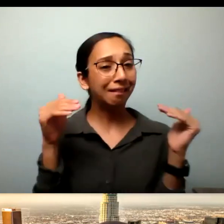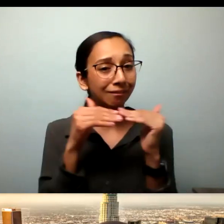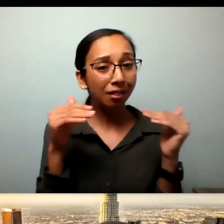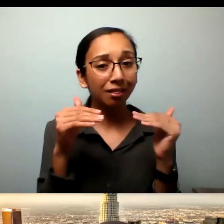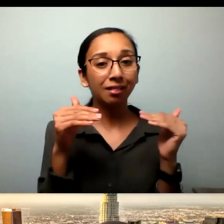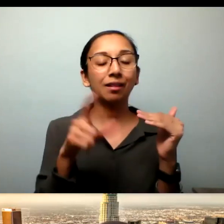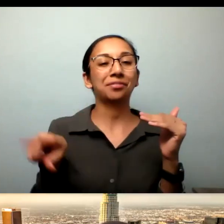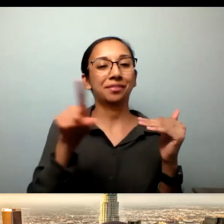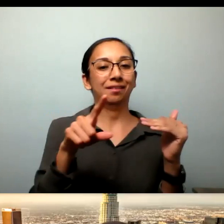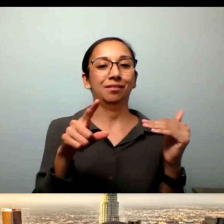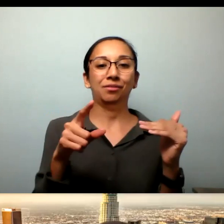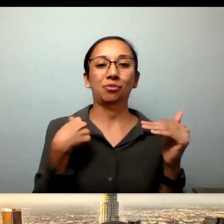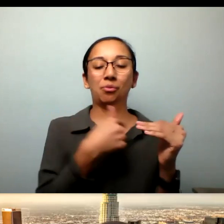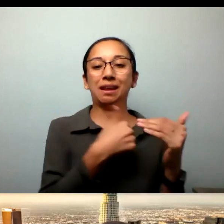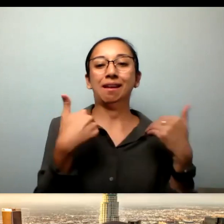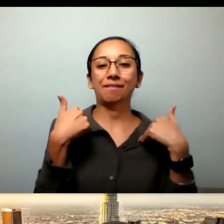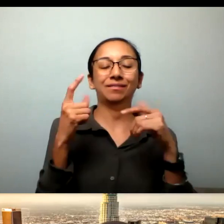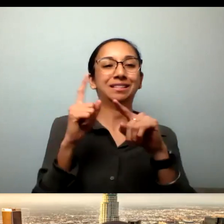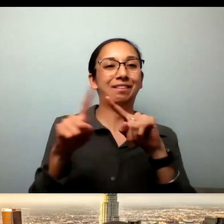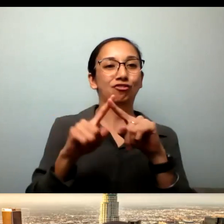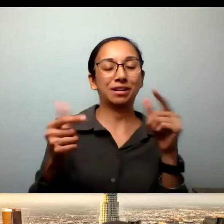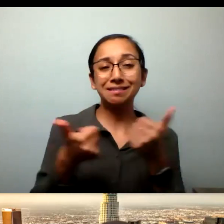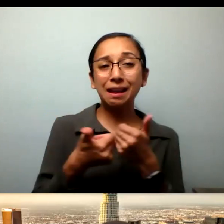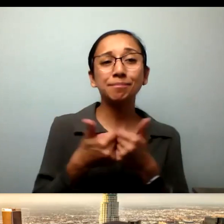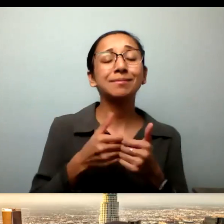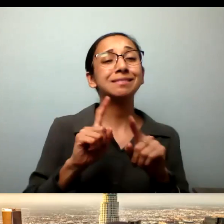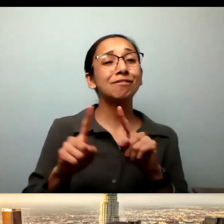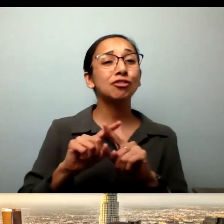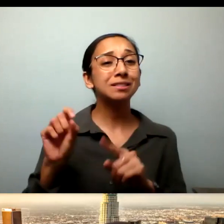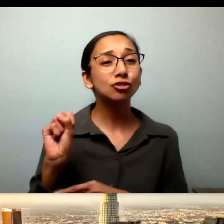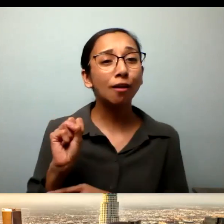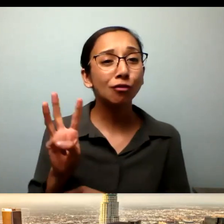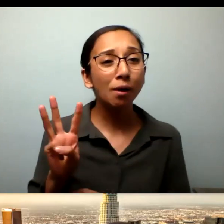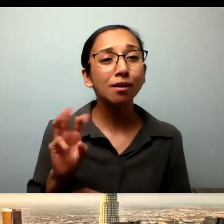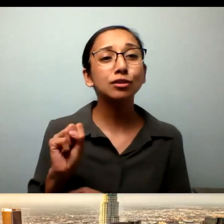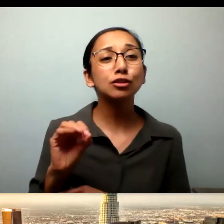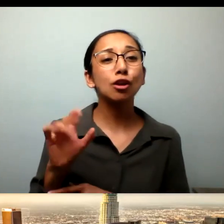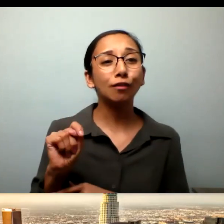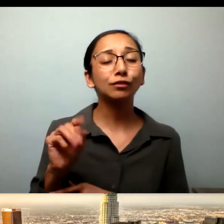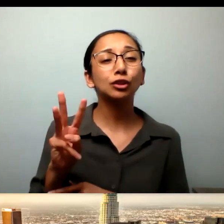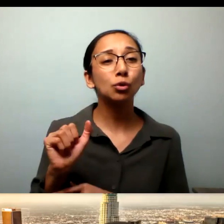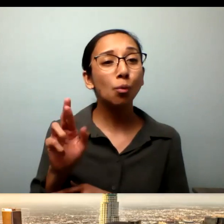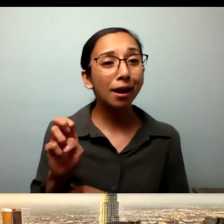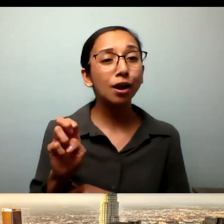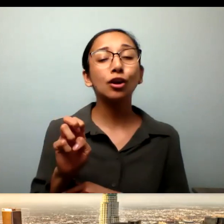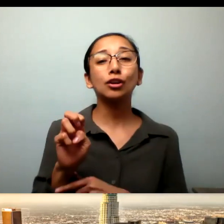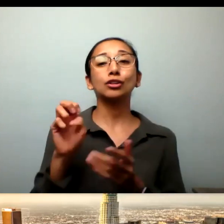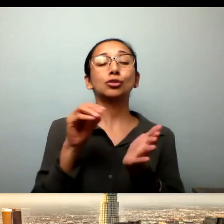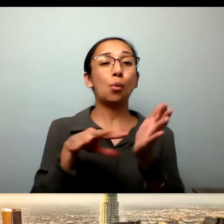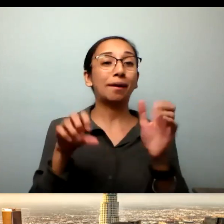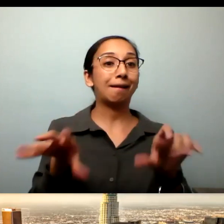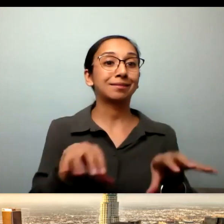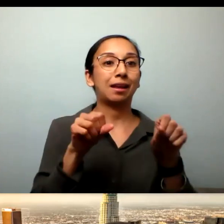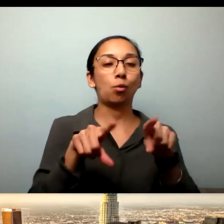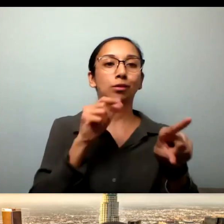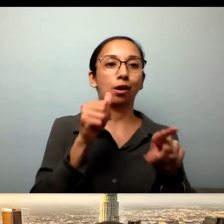have different games and software and lessons that students can take when they're not with their teachers. And also